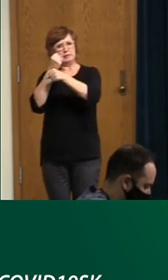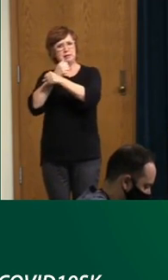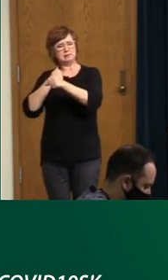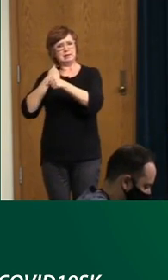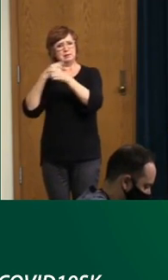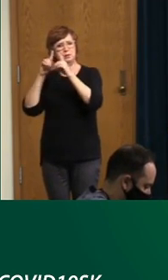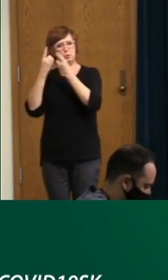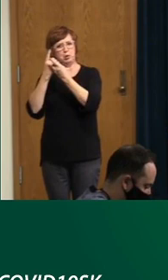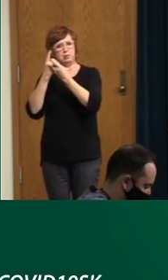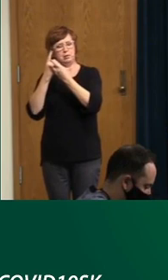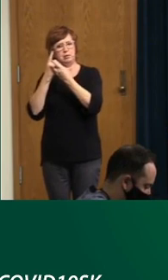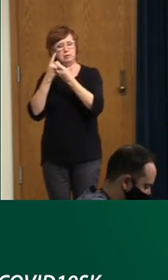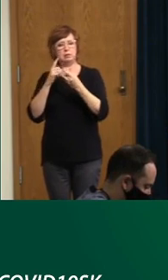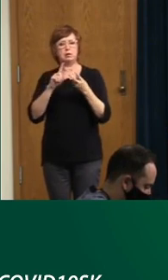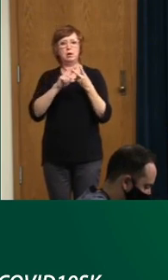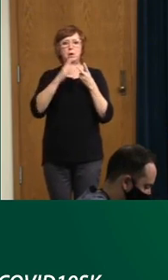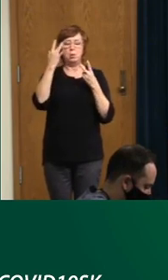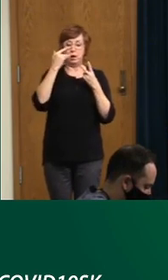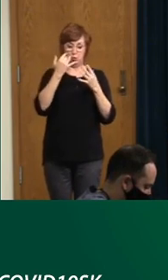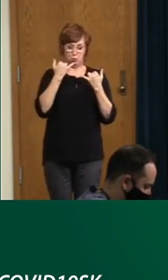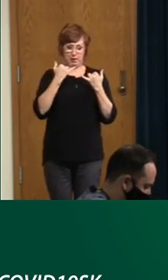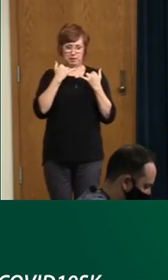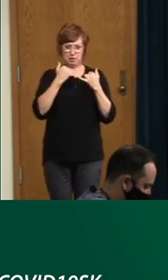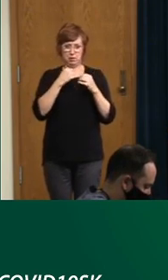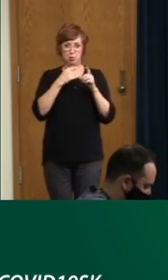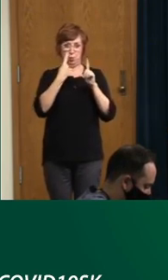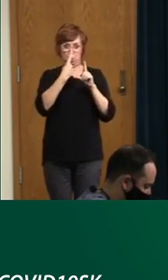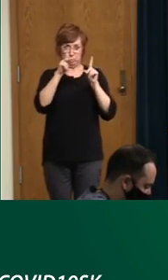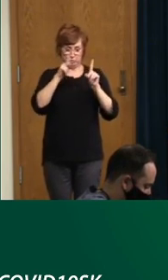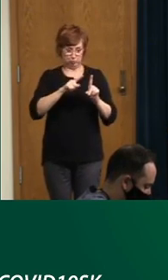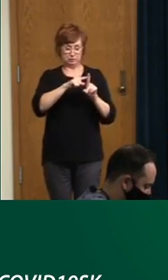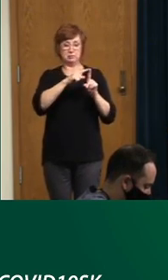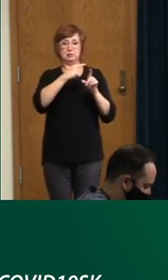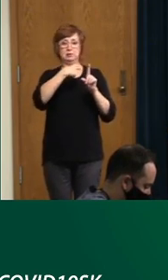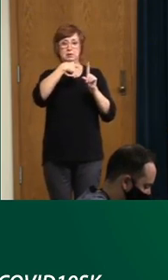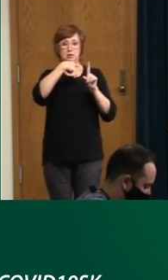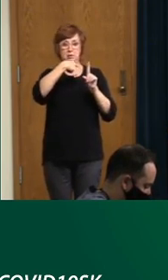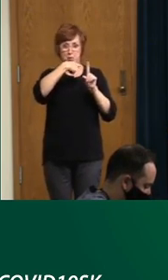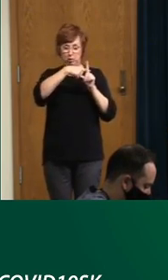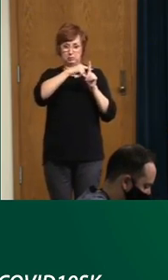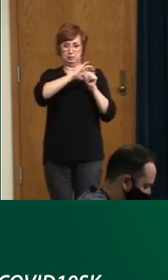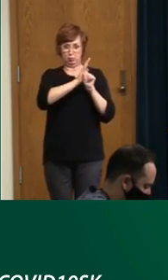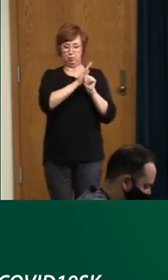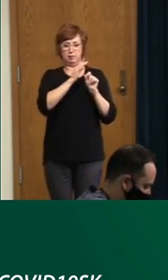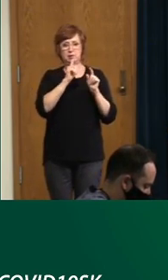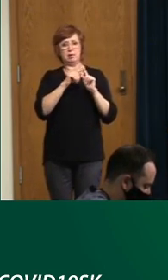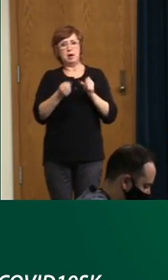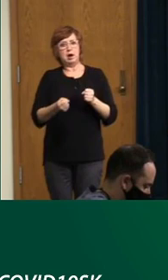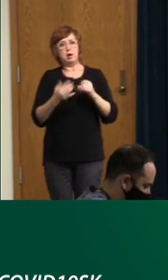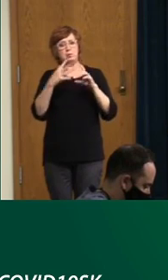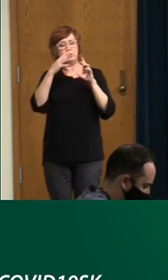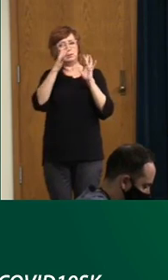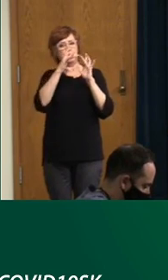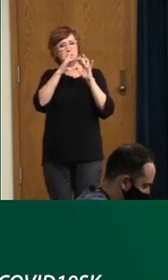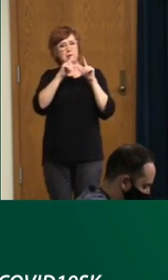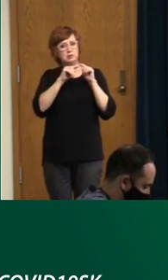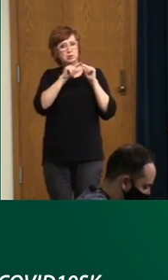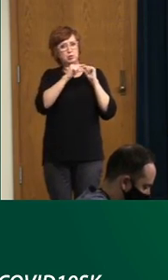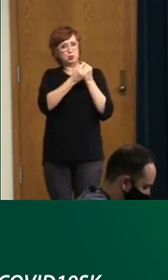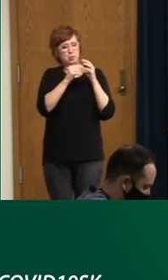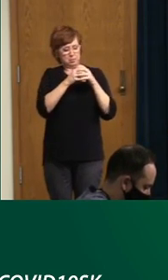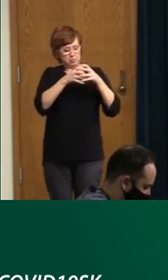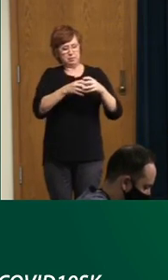confirmed case in the province has an average of 11 close contacts. With a higher number of cases being